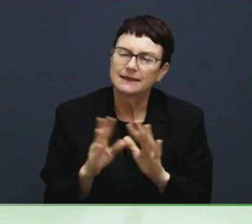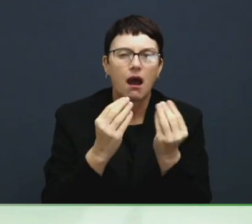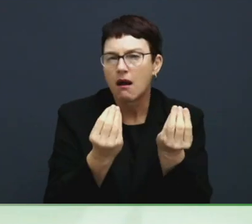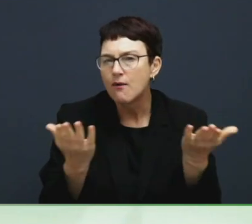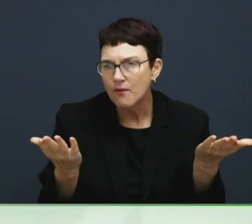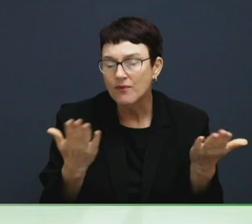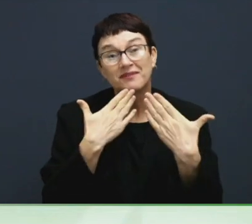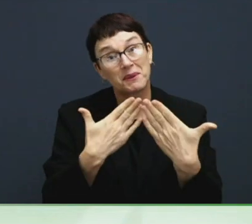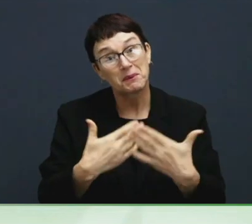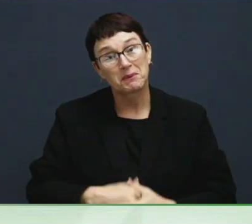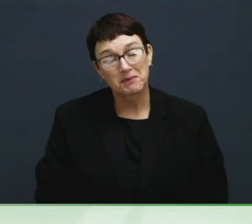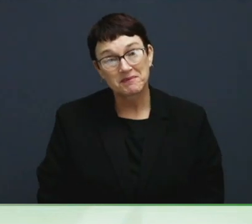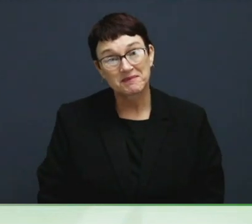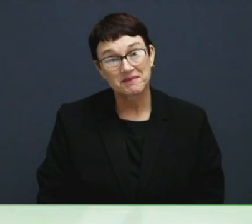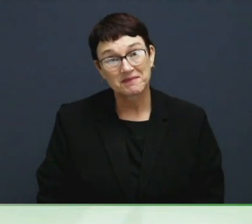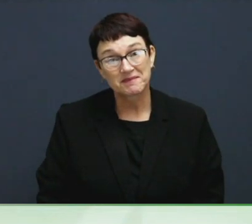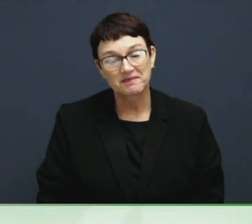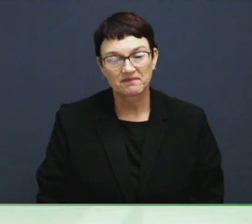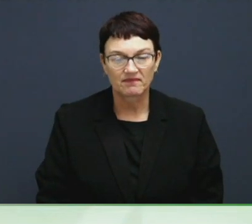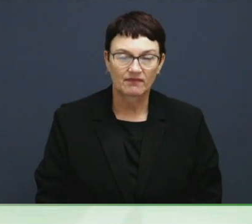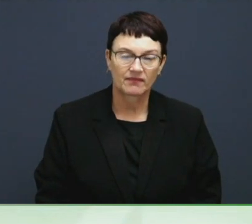Anybody want to take that particular question?